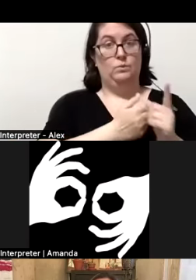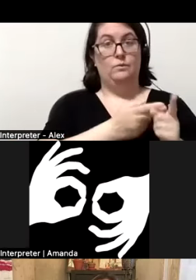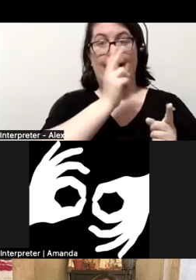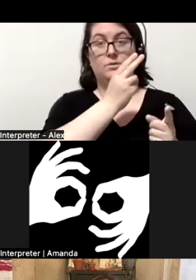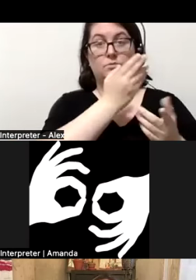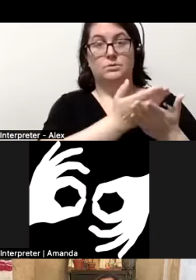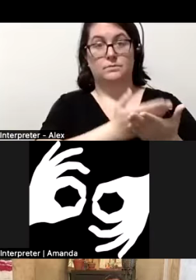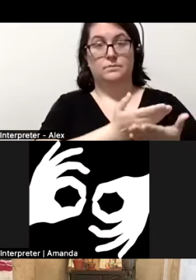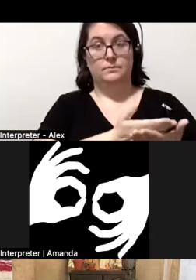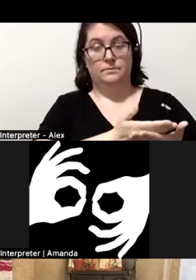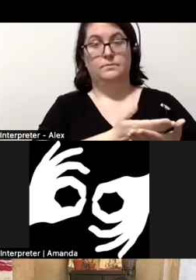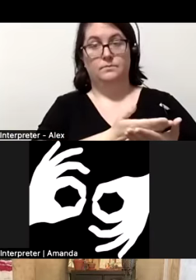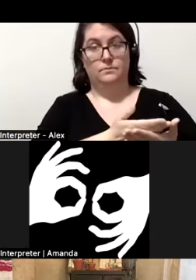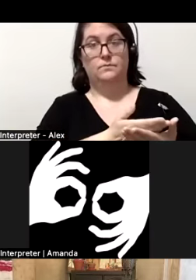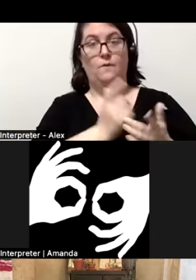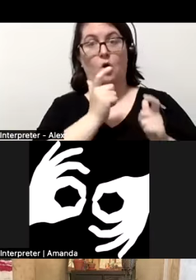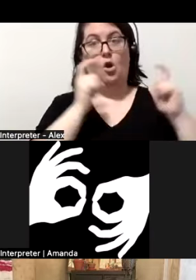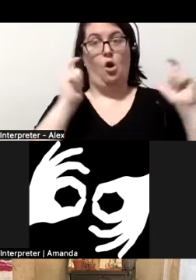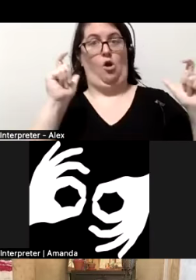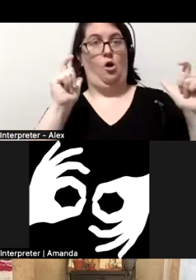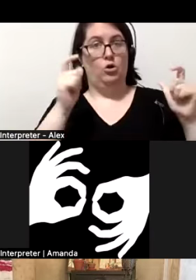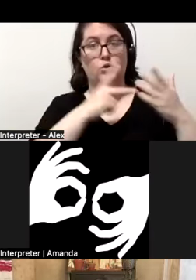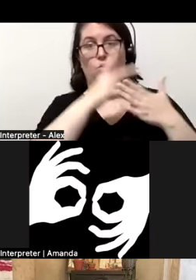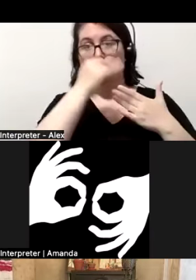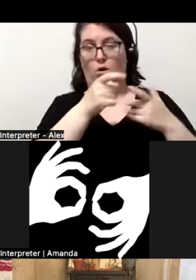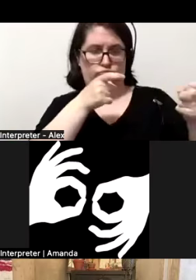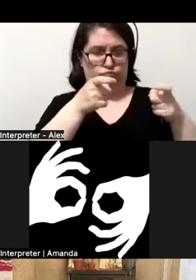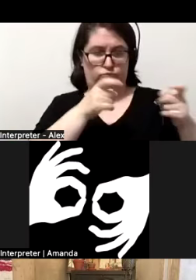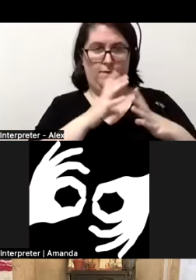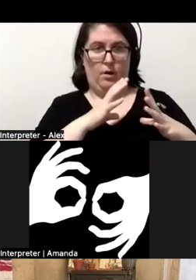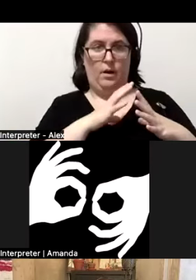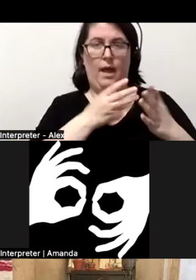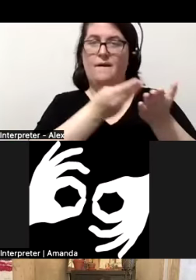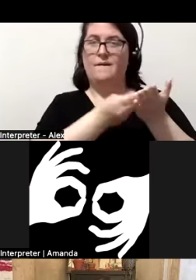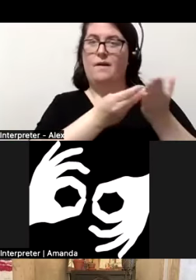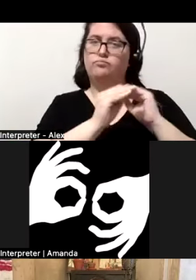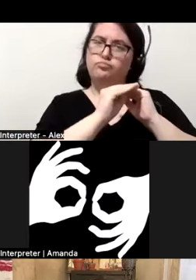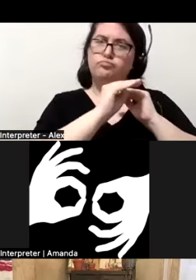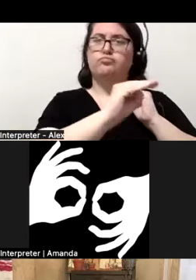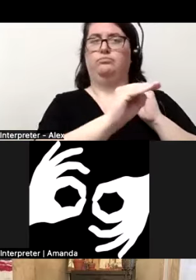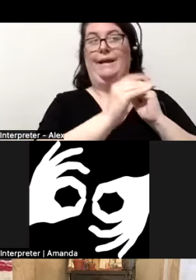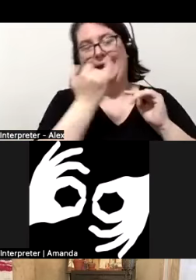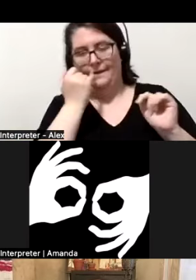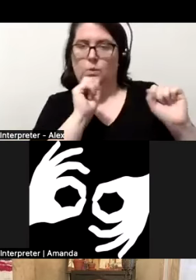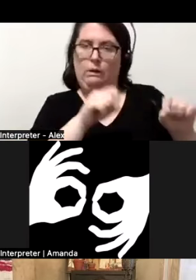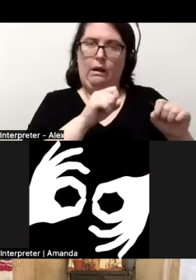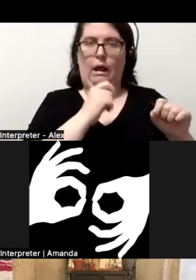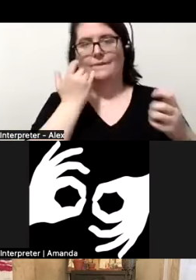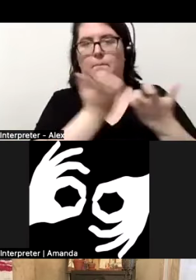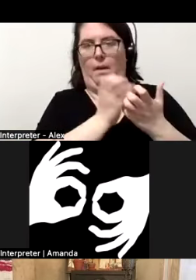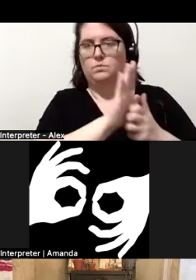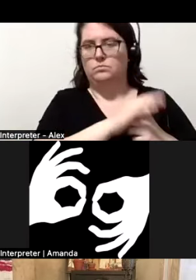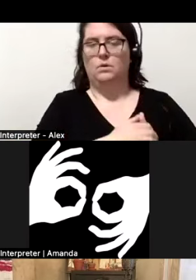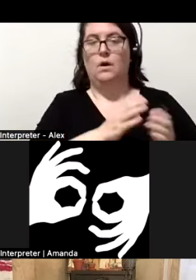budget management for large-scale projects and strong financial health of the organization, if applicable. For